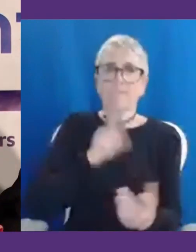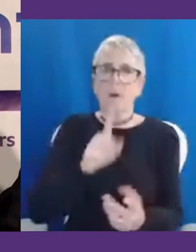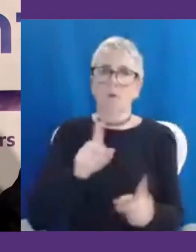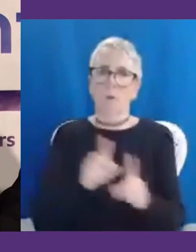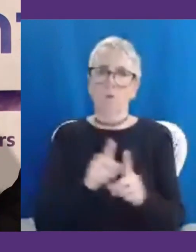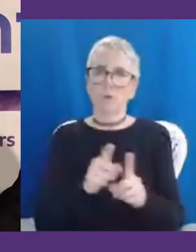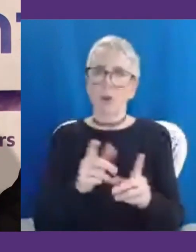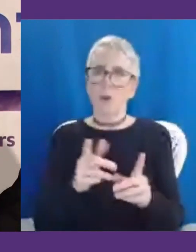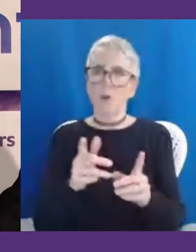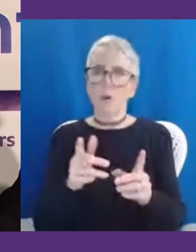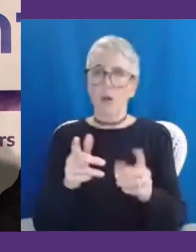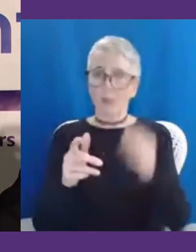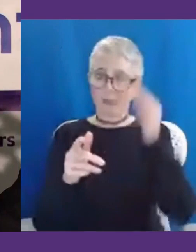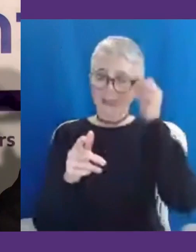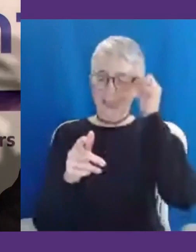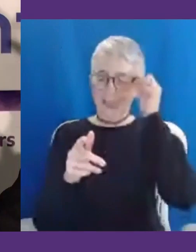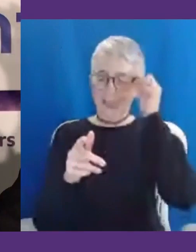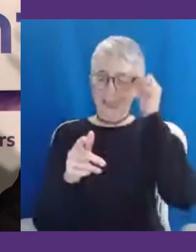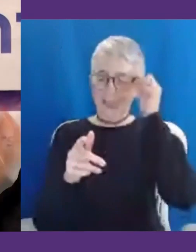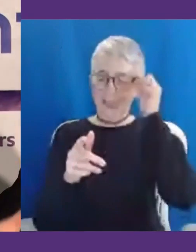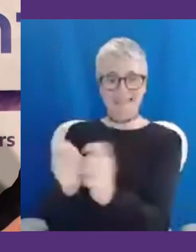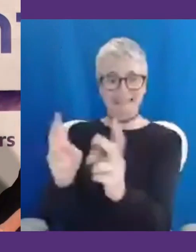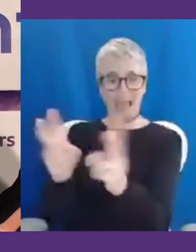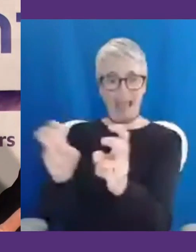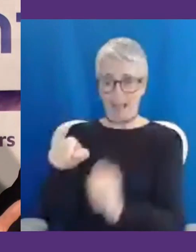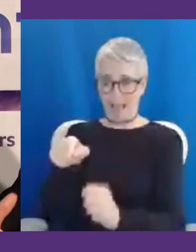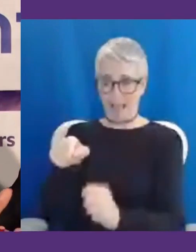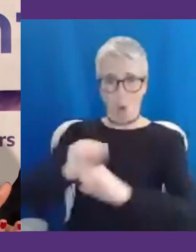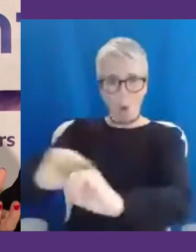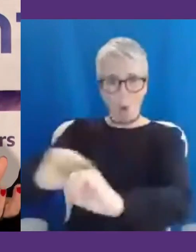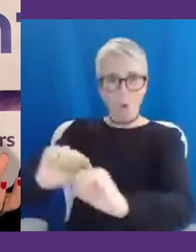guides anyway. The Time style guide is very different from the Sun